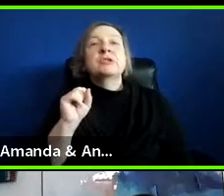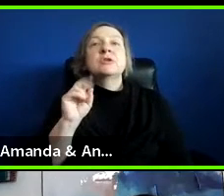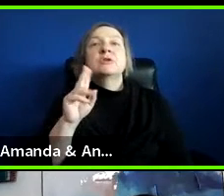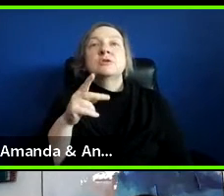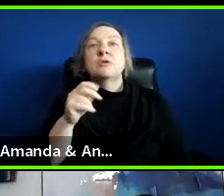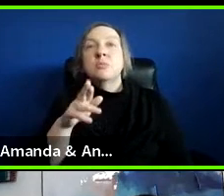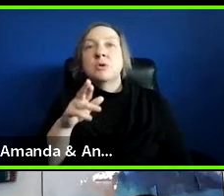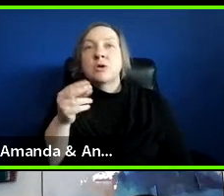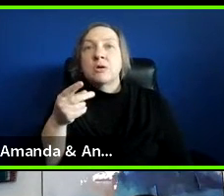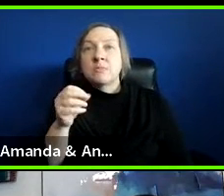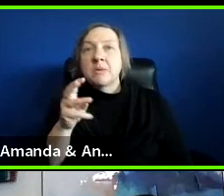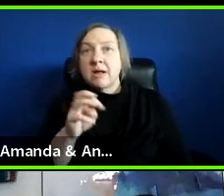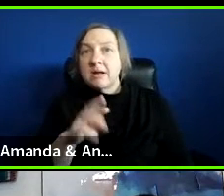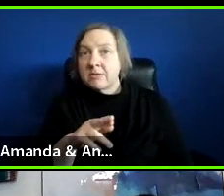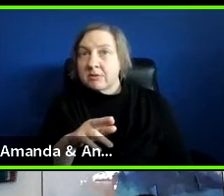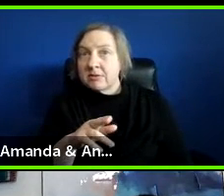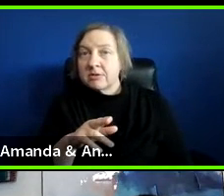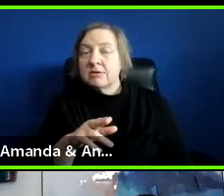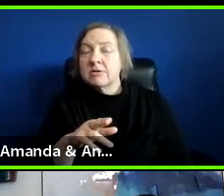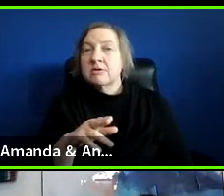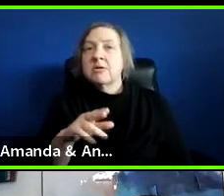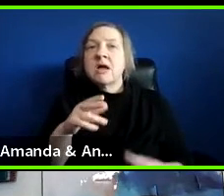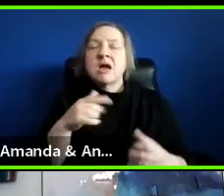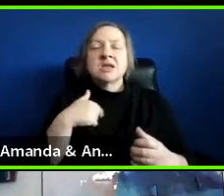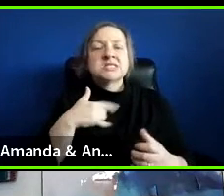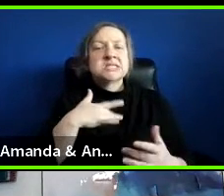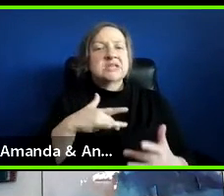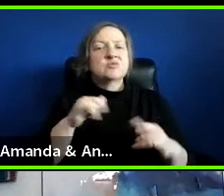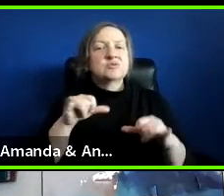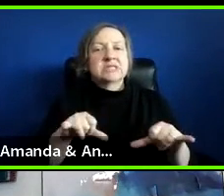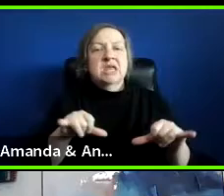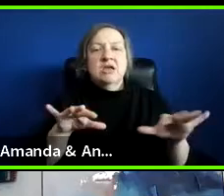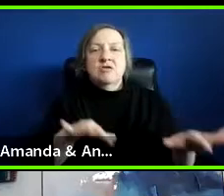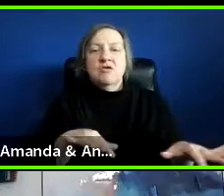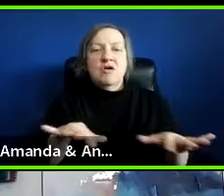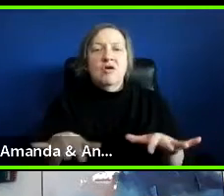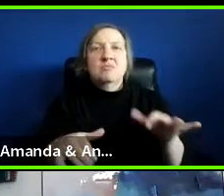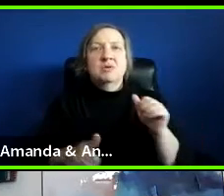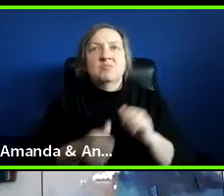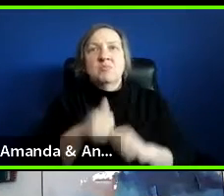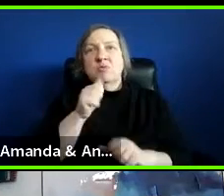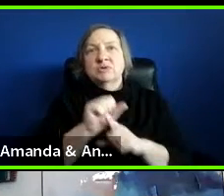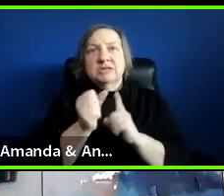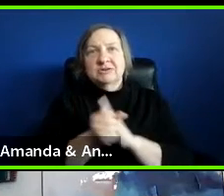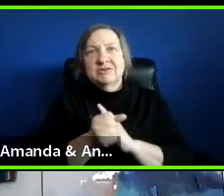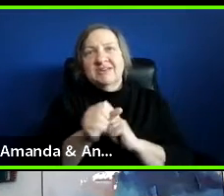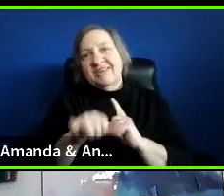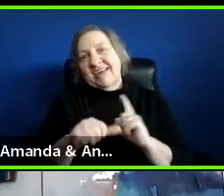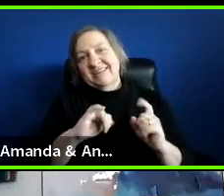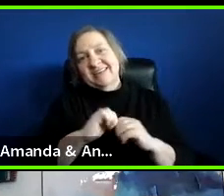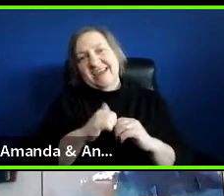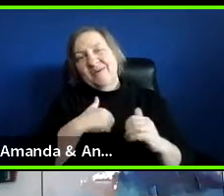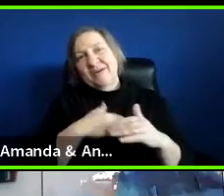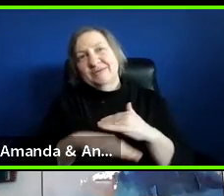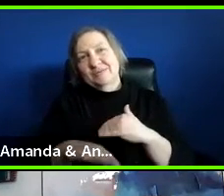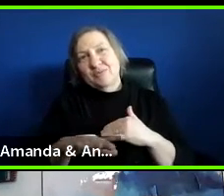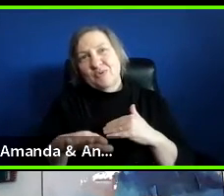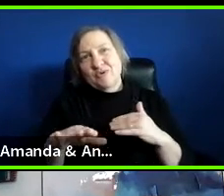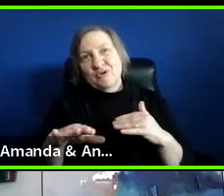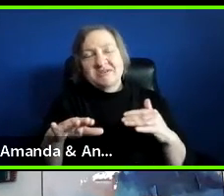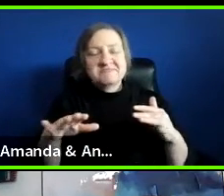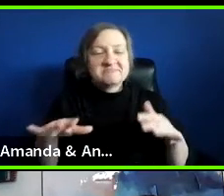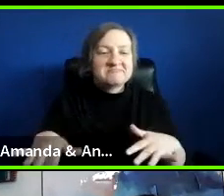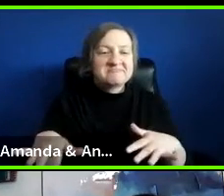good at staying calm in most situations because it's just how I was born. So consider being a